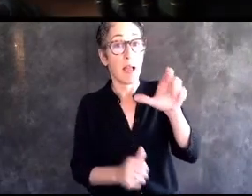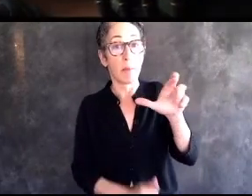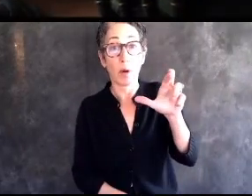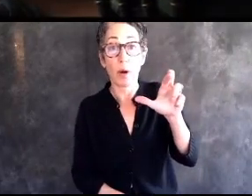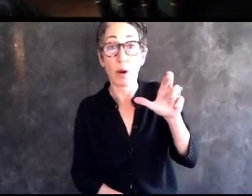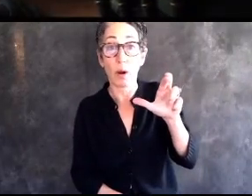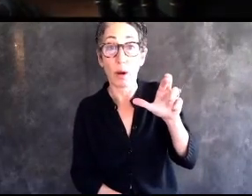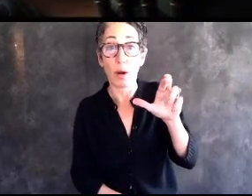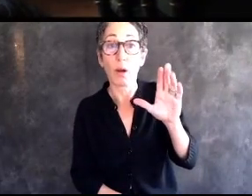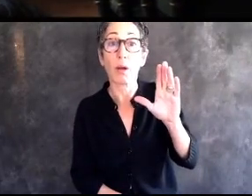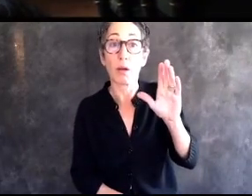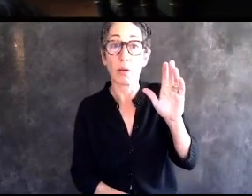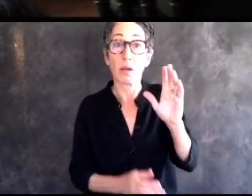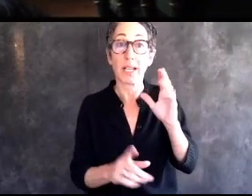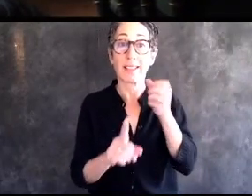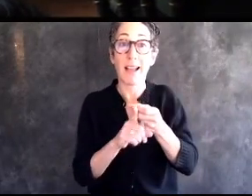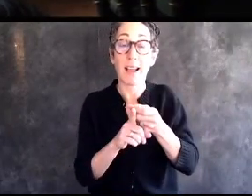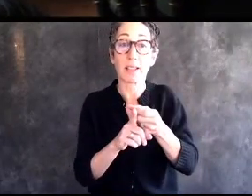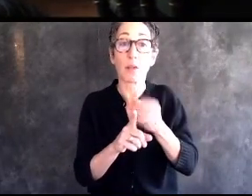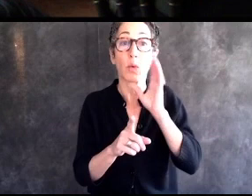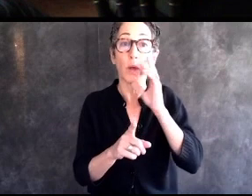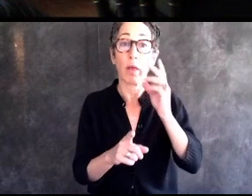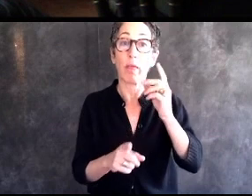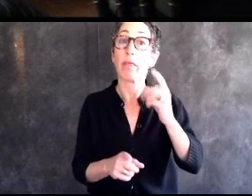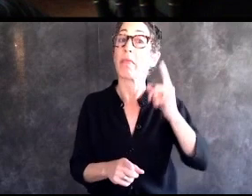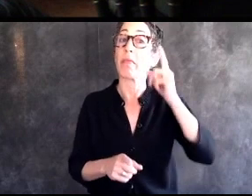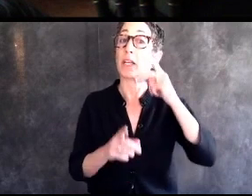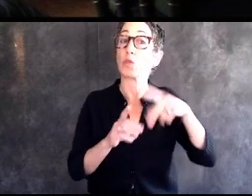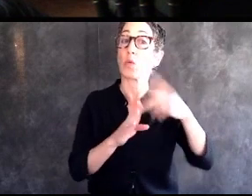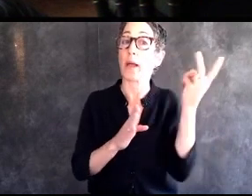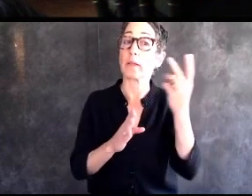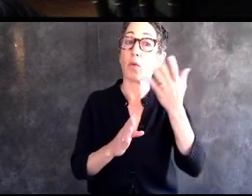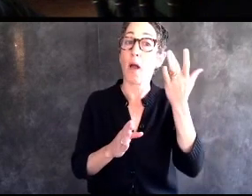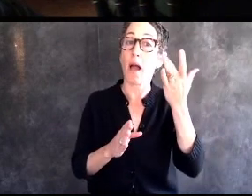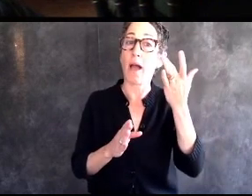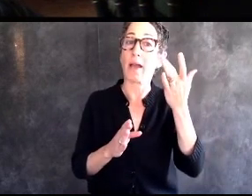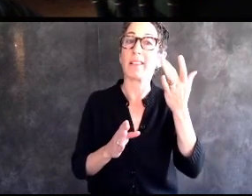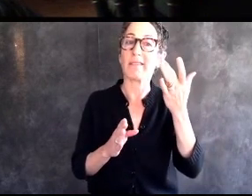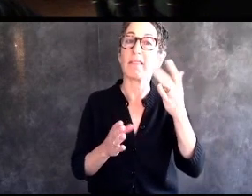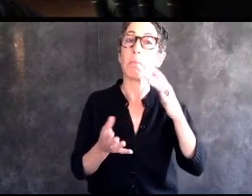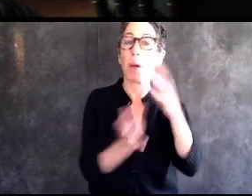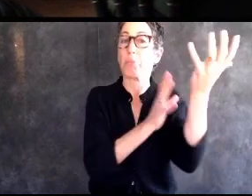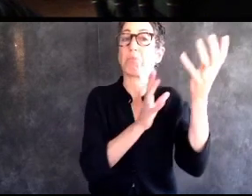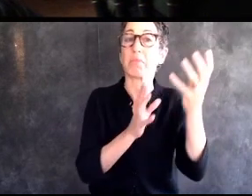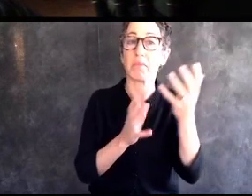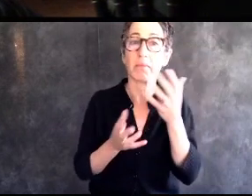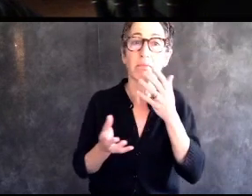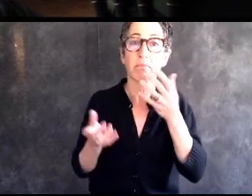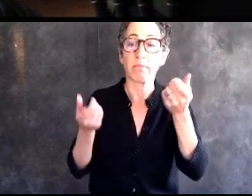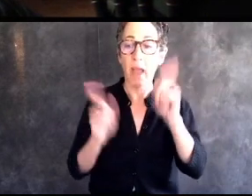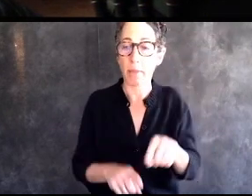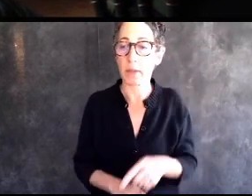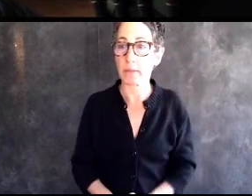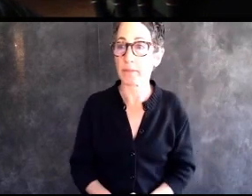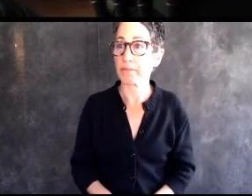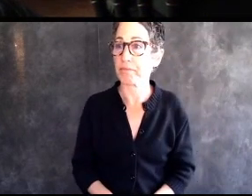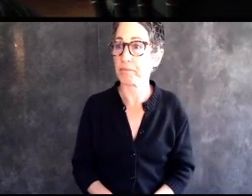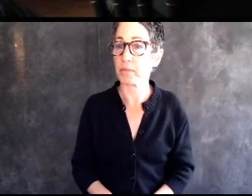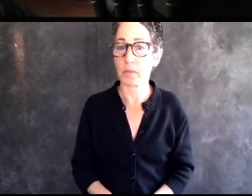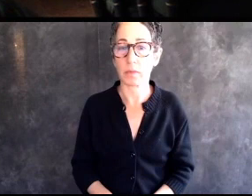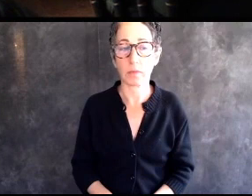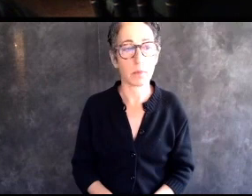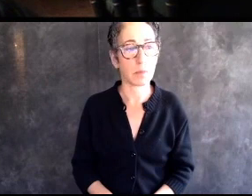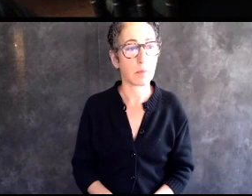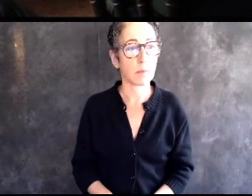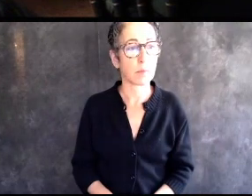because it actually backfired this time. So this is a great segue into my next question,